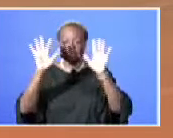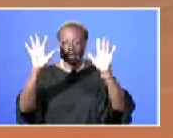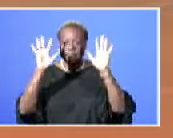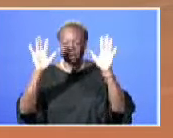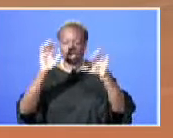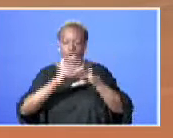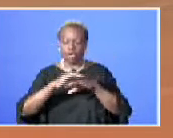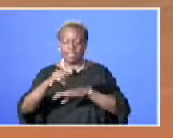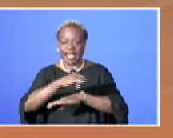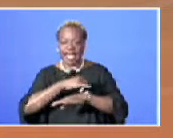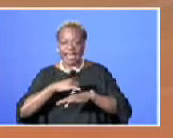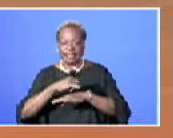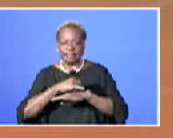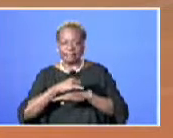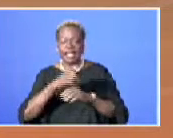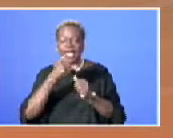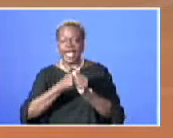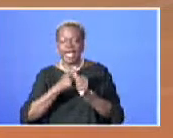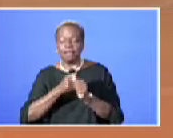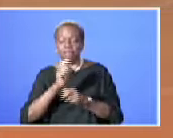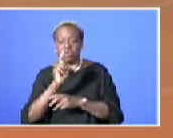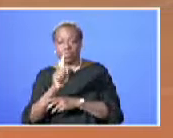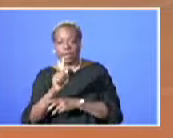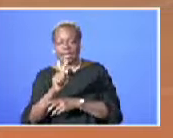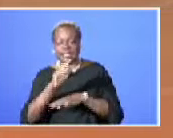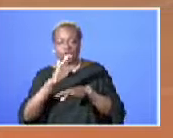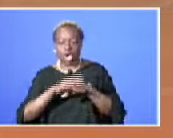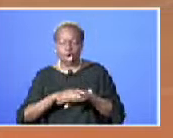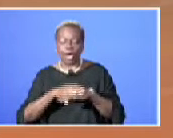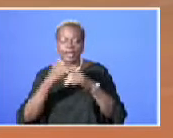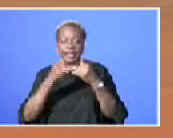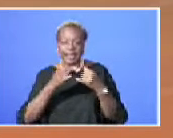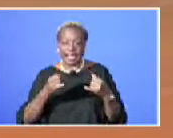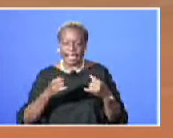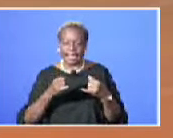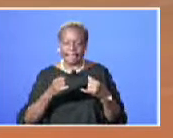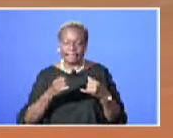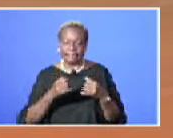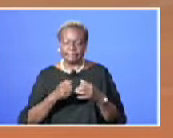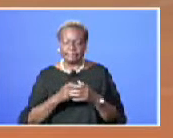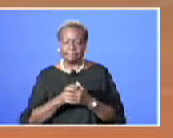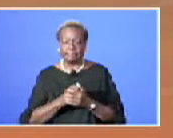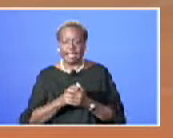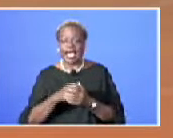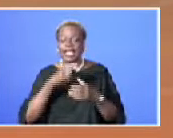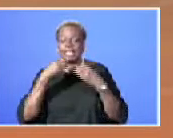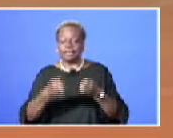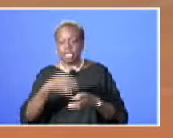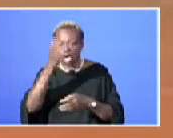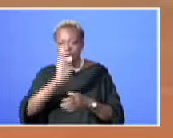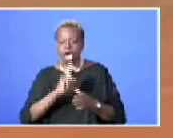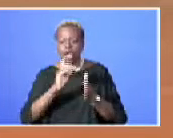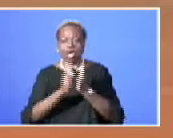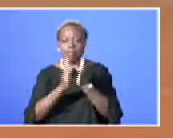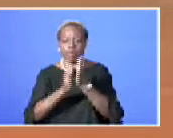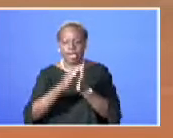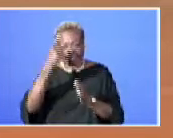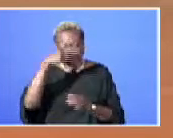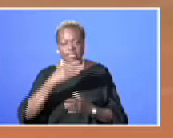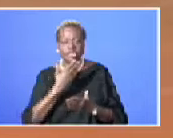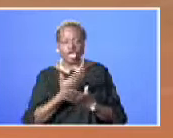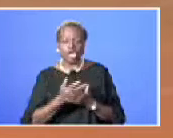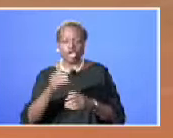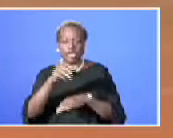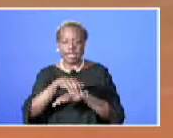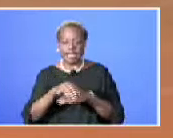we know that everybody's online. Just continue to hallowing the name of the Lord and giving Him praise for His goodness towards us. We feel